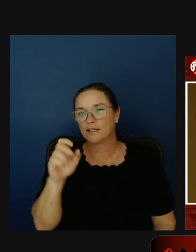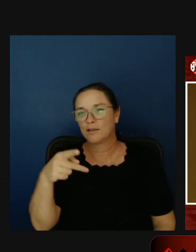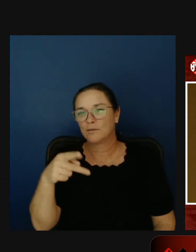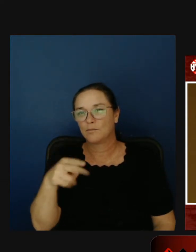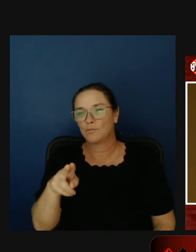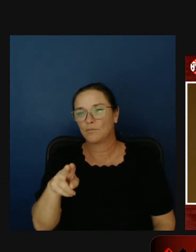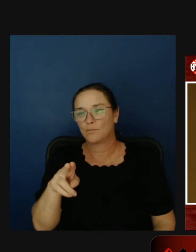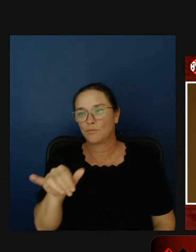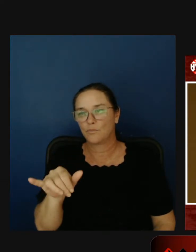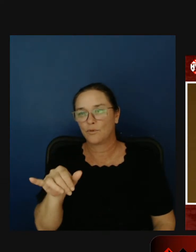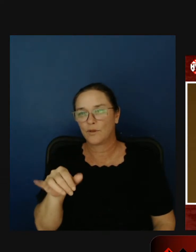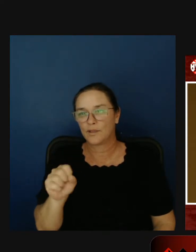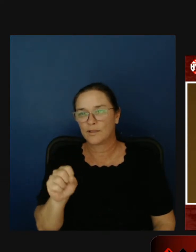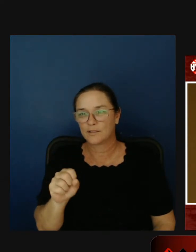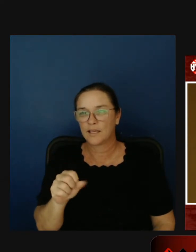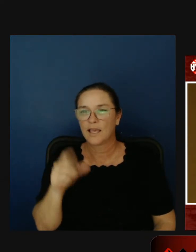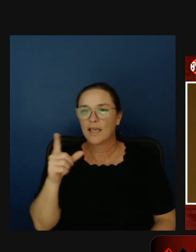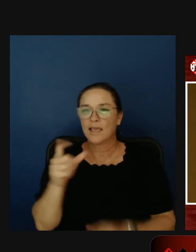maybe,